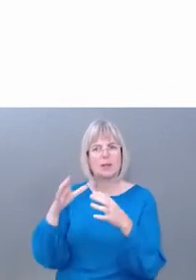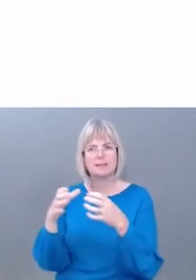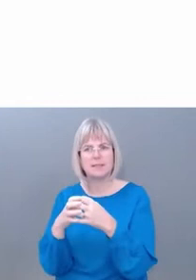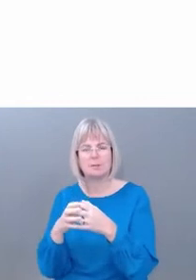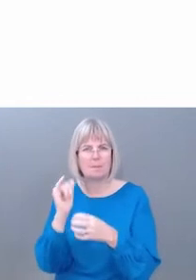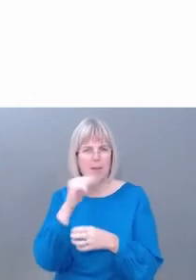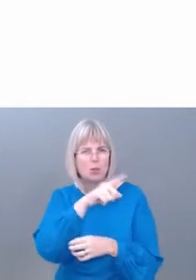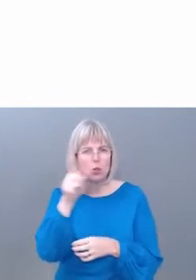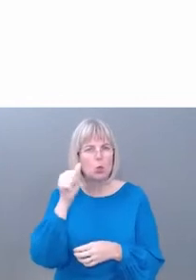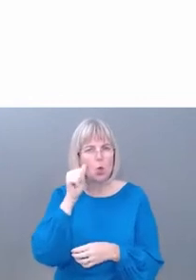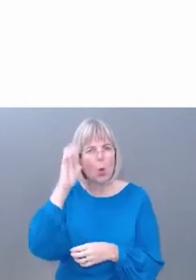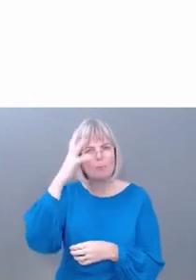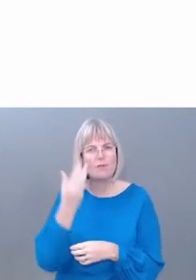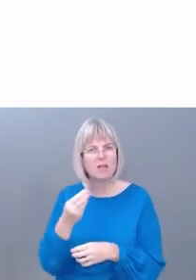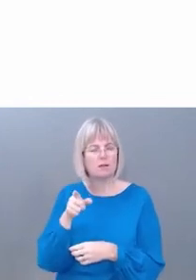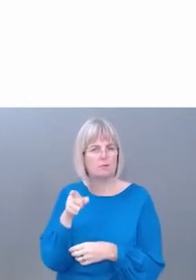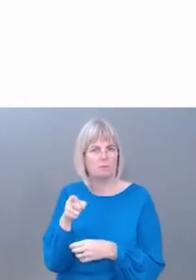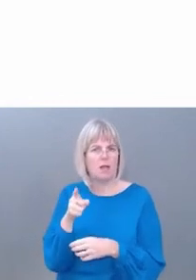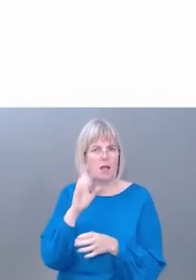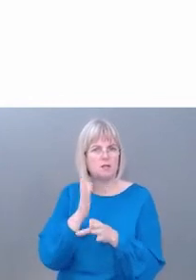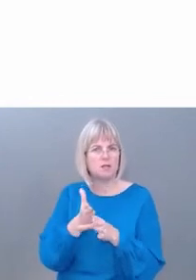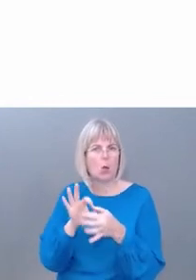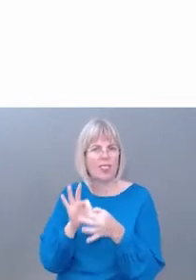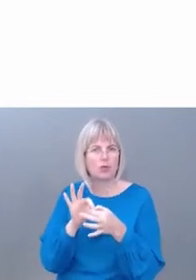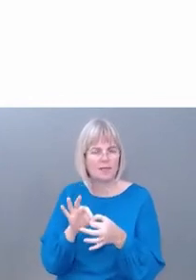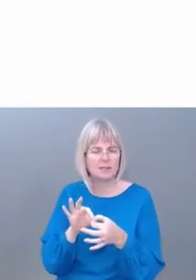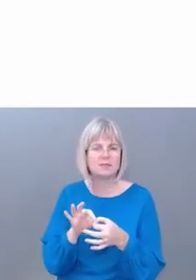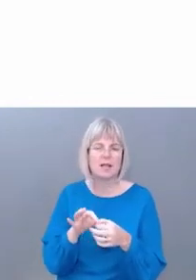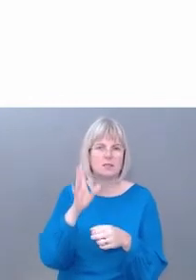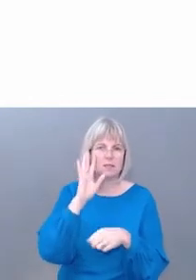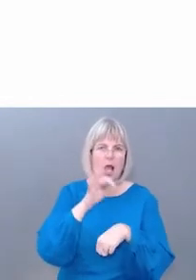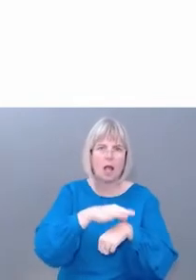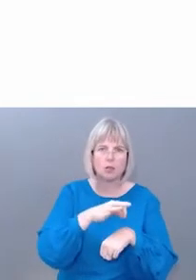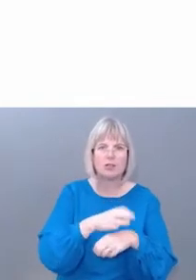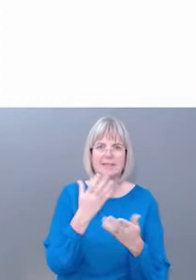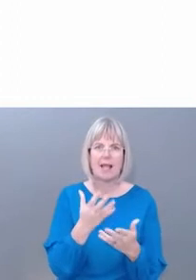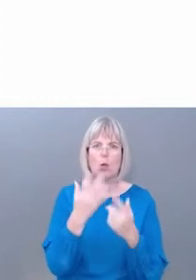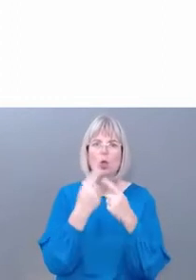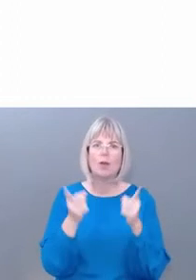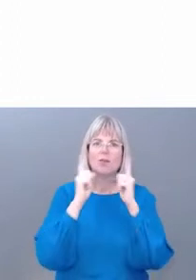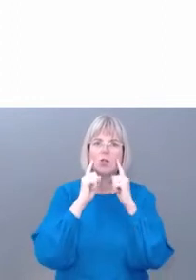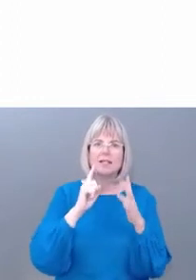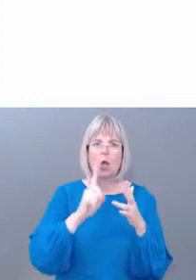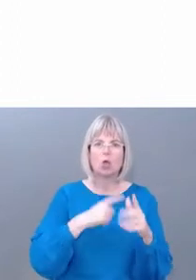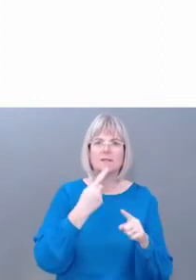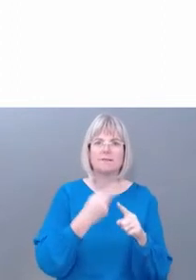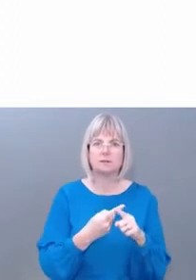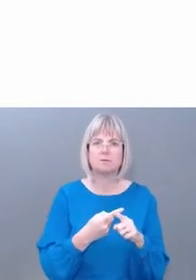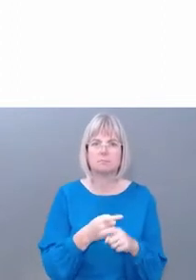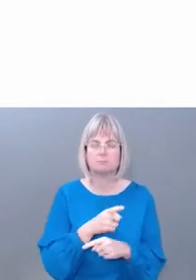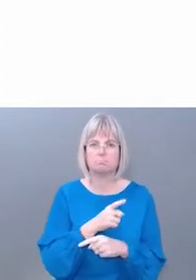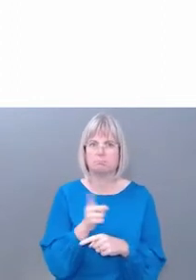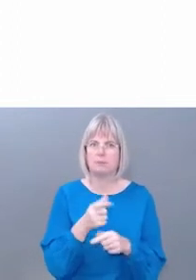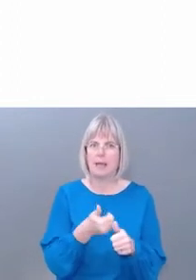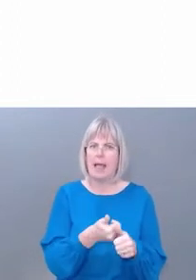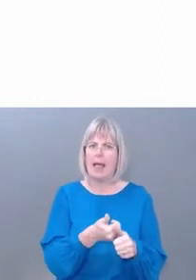a psychotherapist and a psychiatrist now at the University of Oxford, really helped us to frame what we were